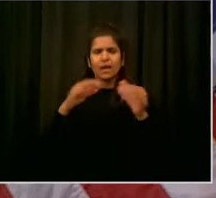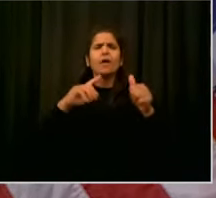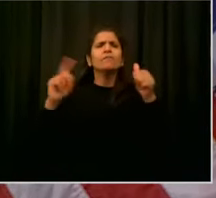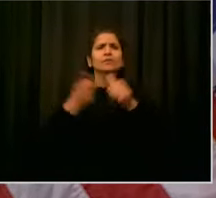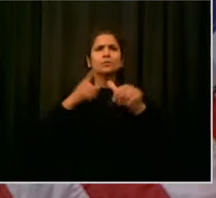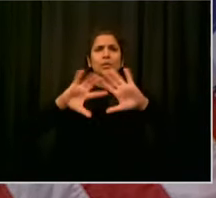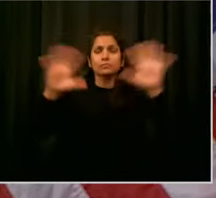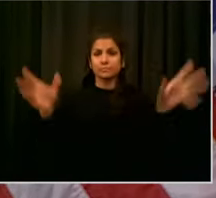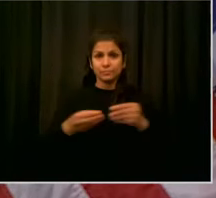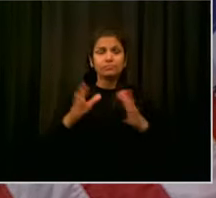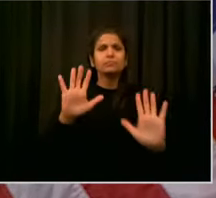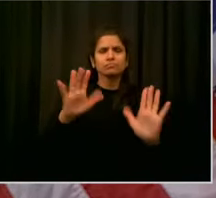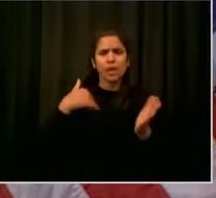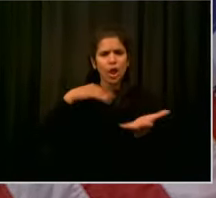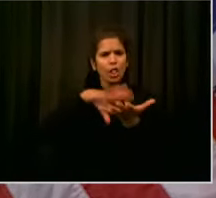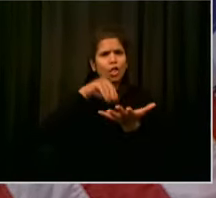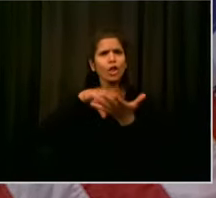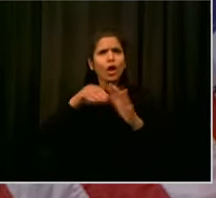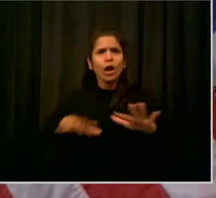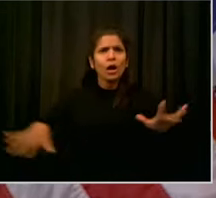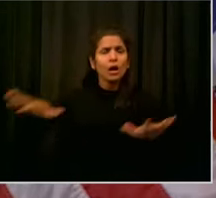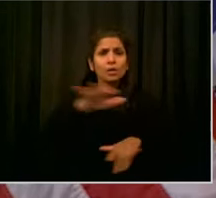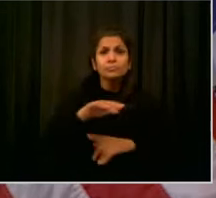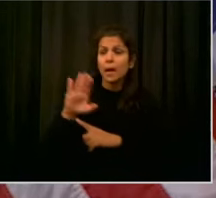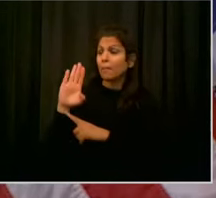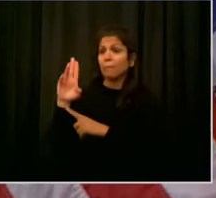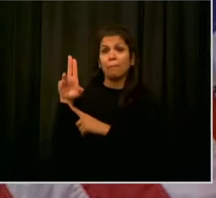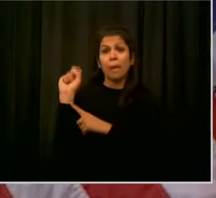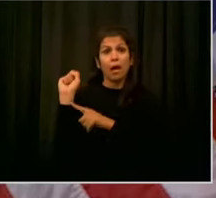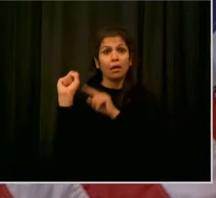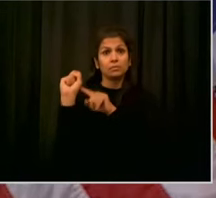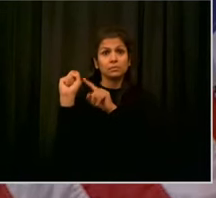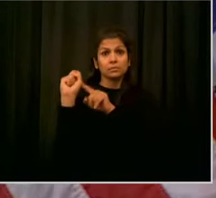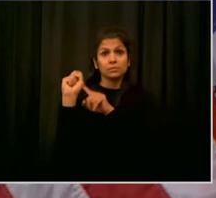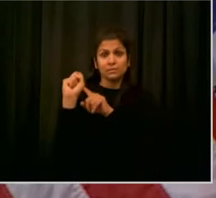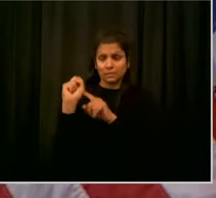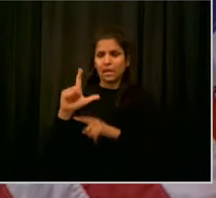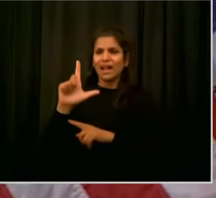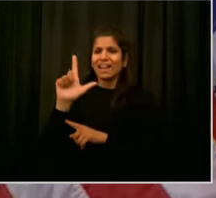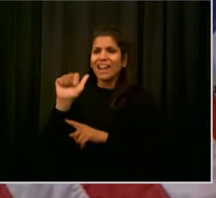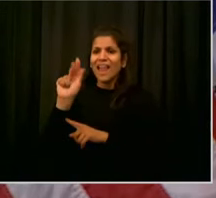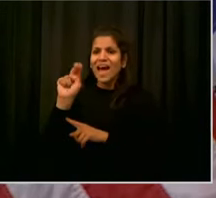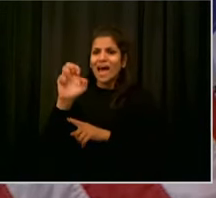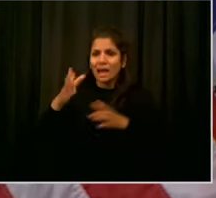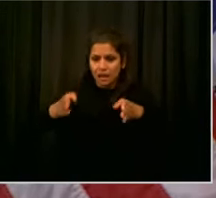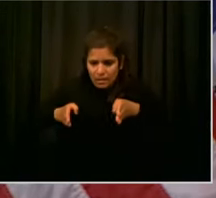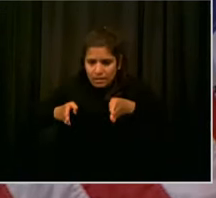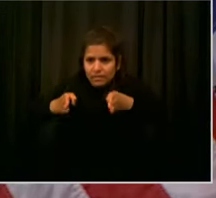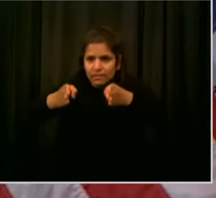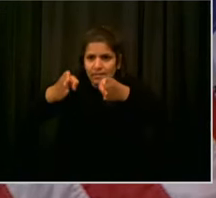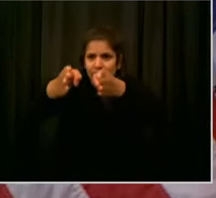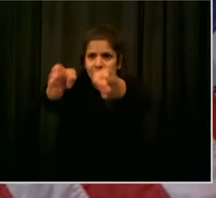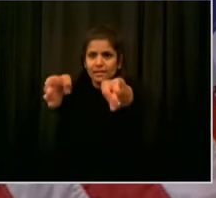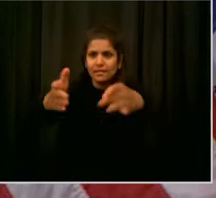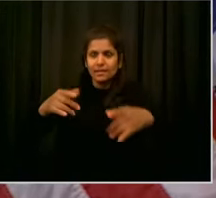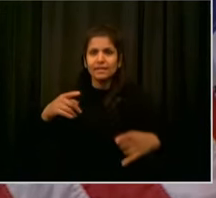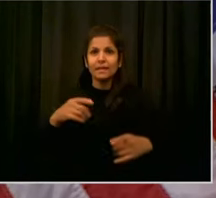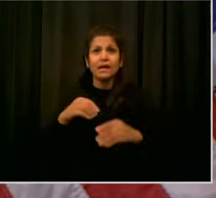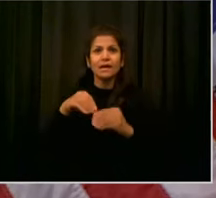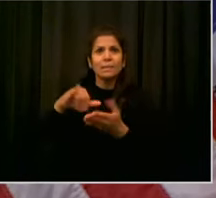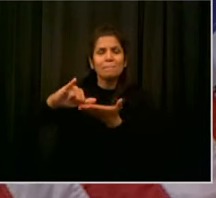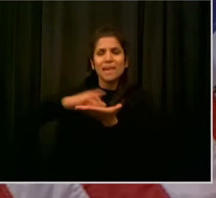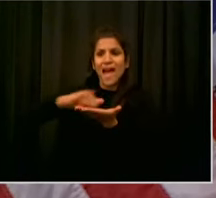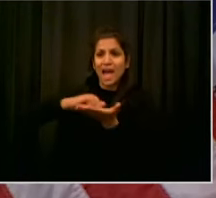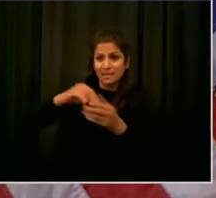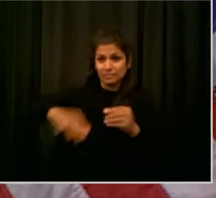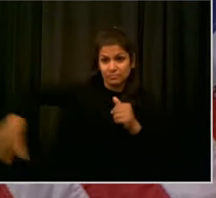public discourse, you know, more and more people will use them if they work better. Select bus service has been a